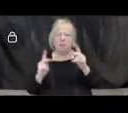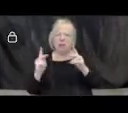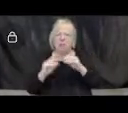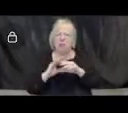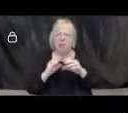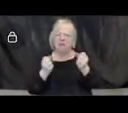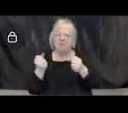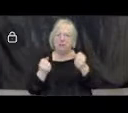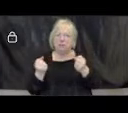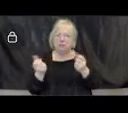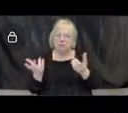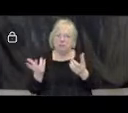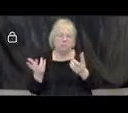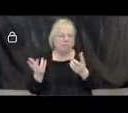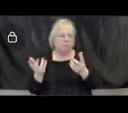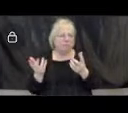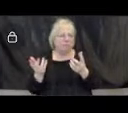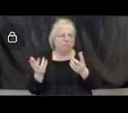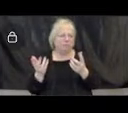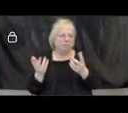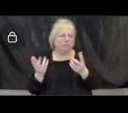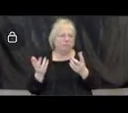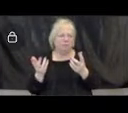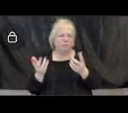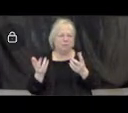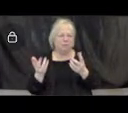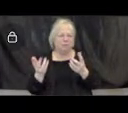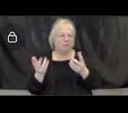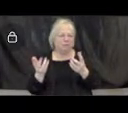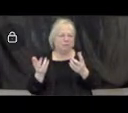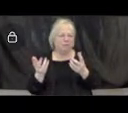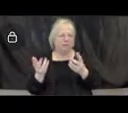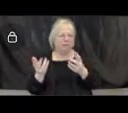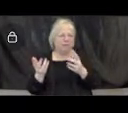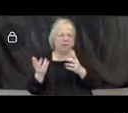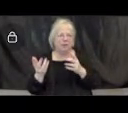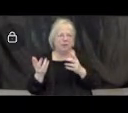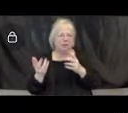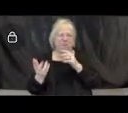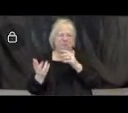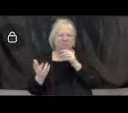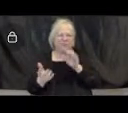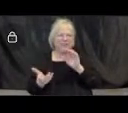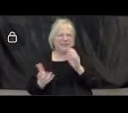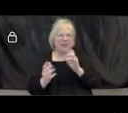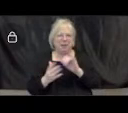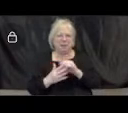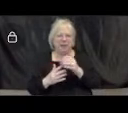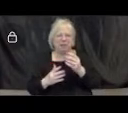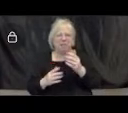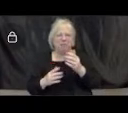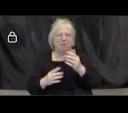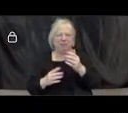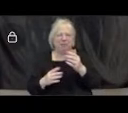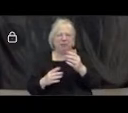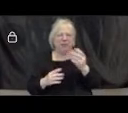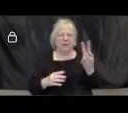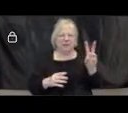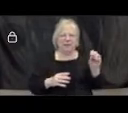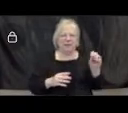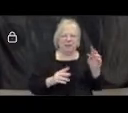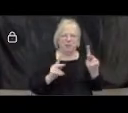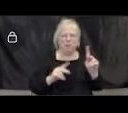vehicle? That doesn't appear to, that's going to account for the number of parking stalls